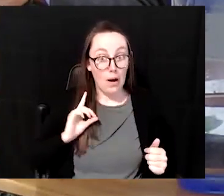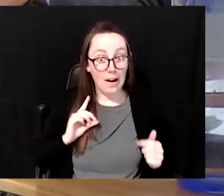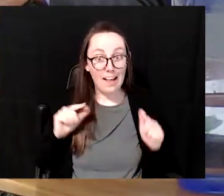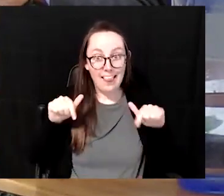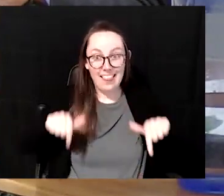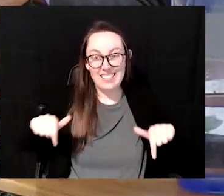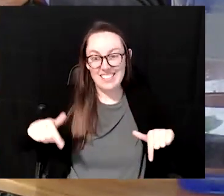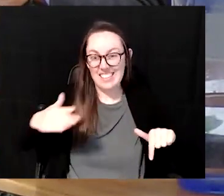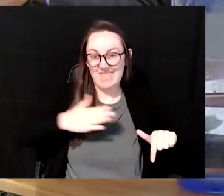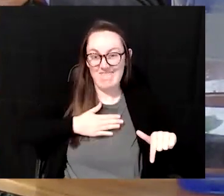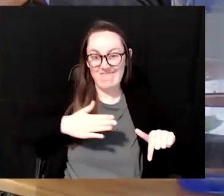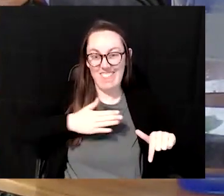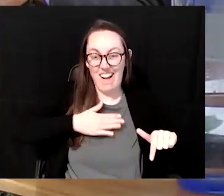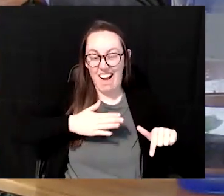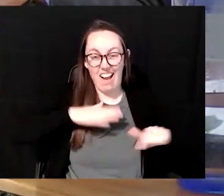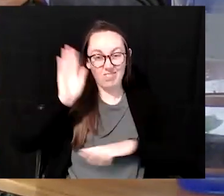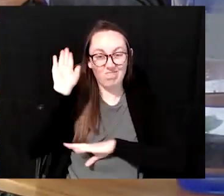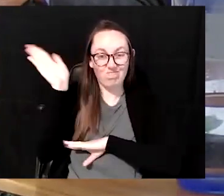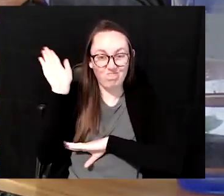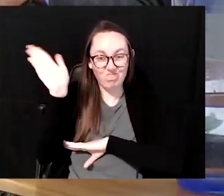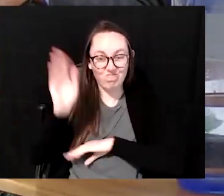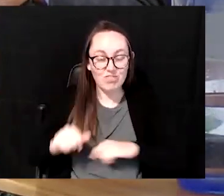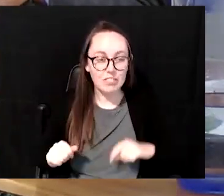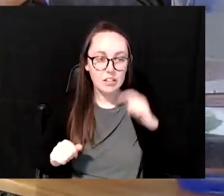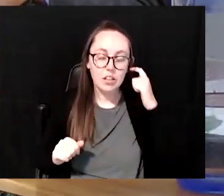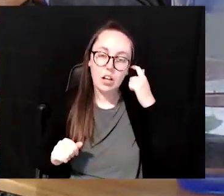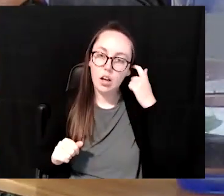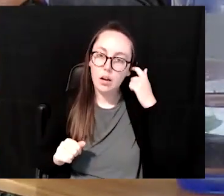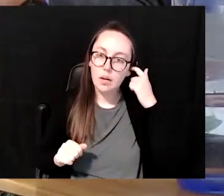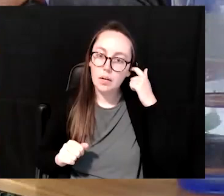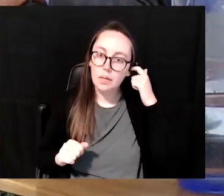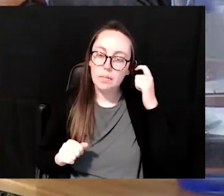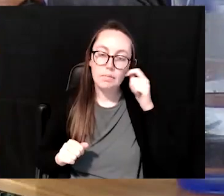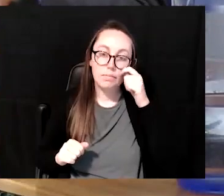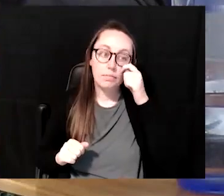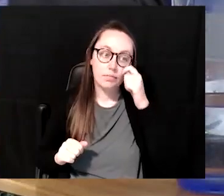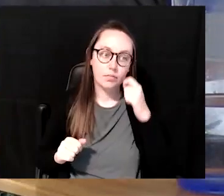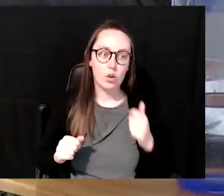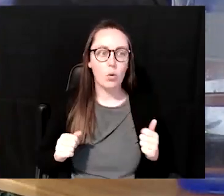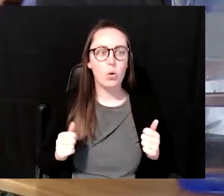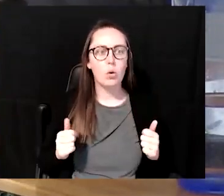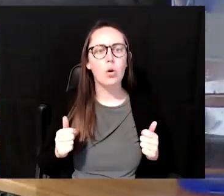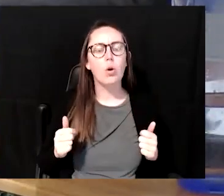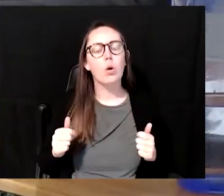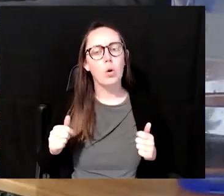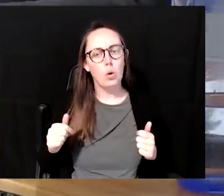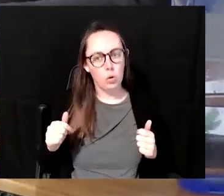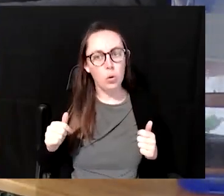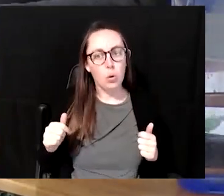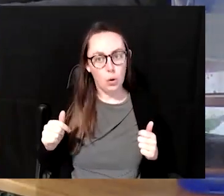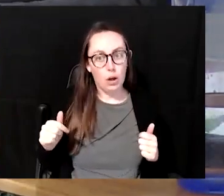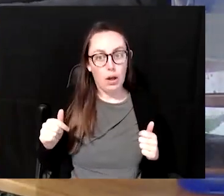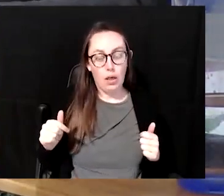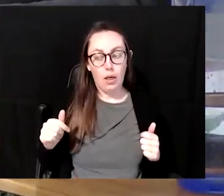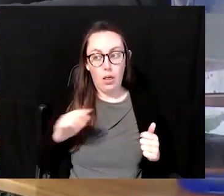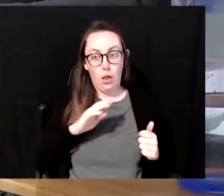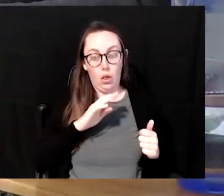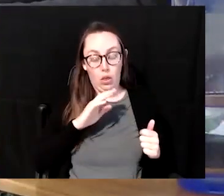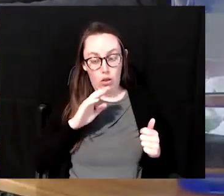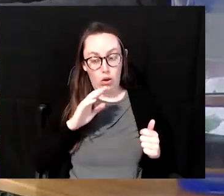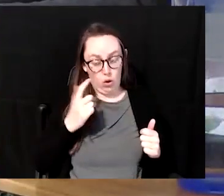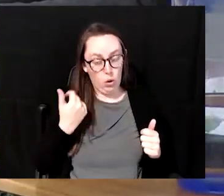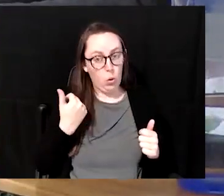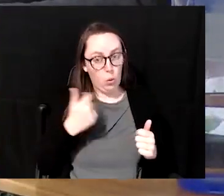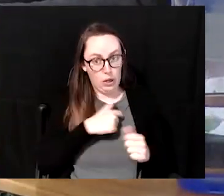um so there was a brief uh uh memorandum provided to the board in the community uh in it was